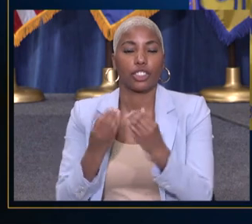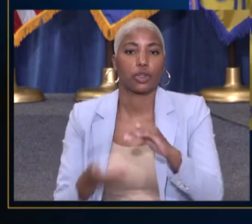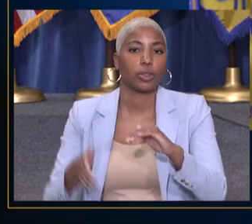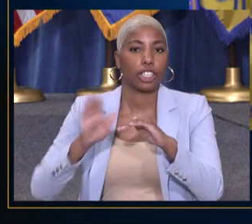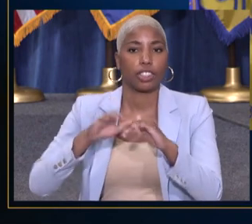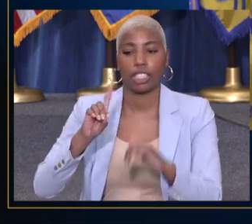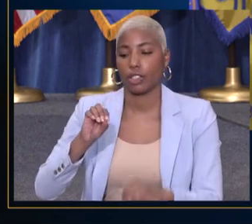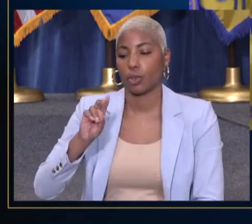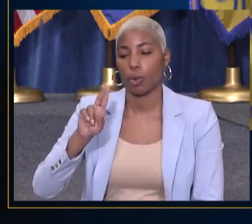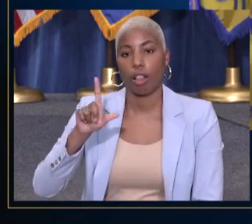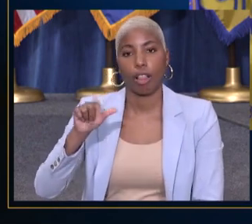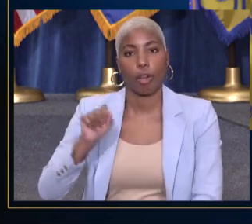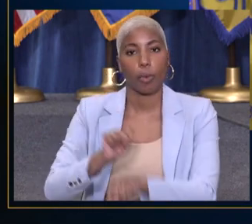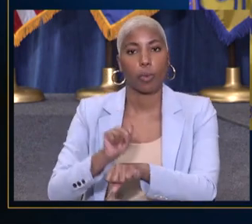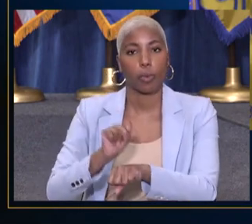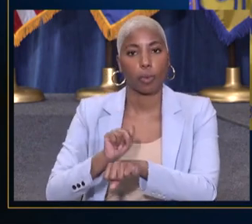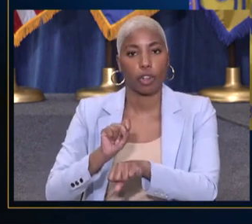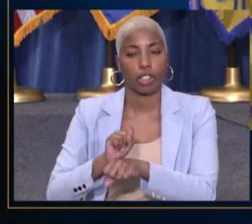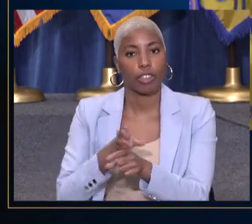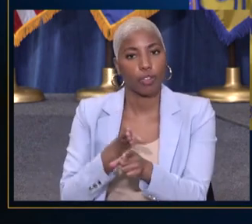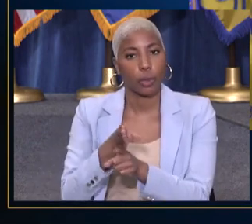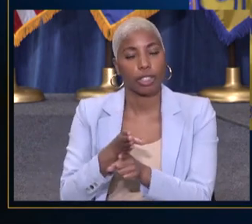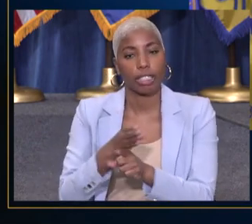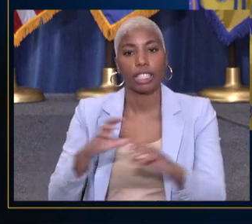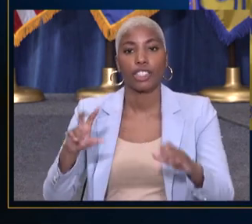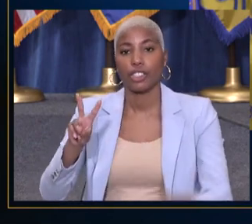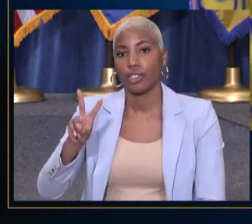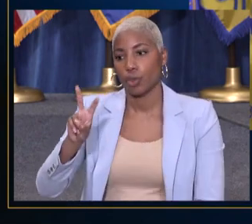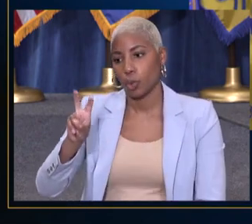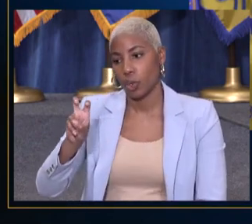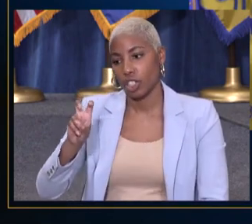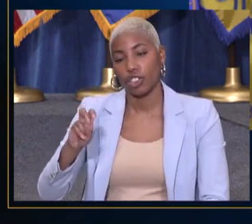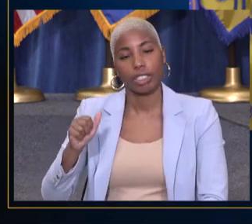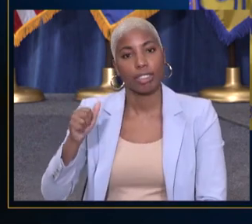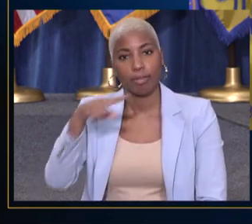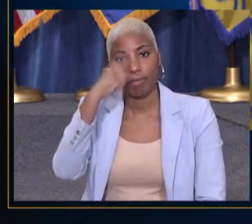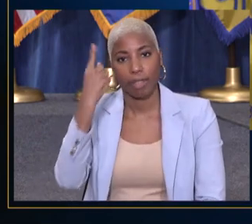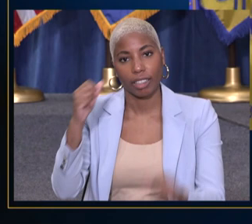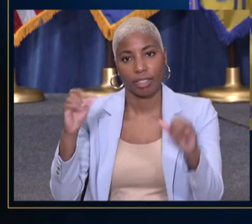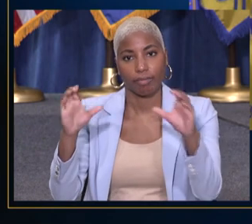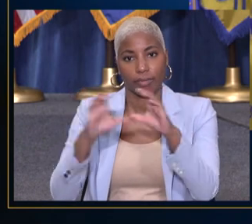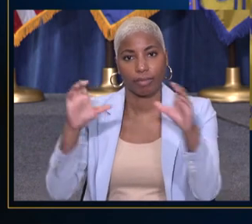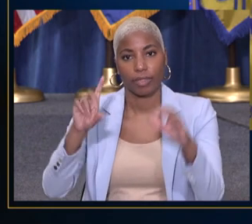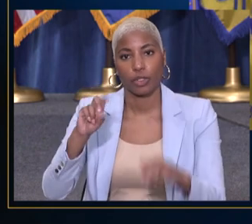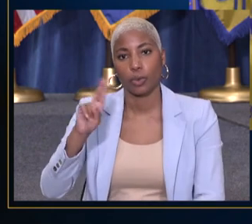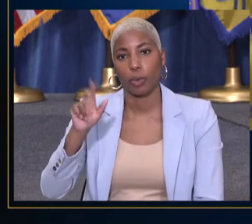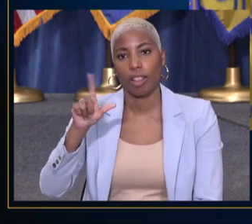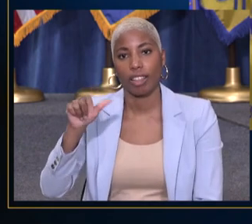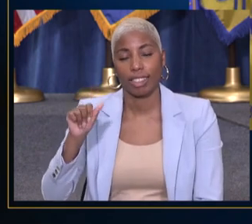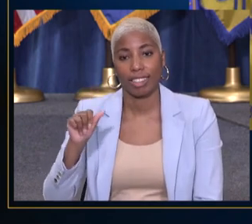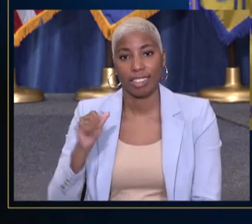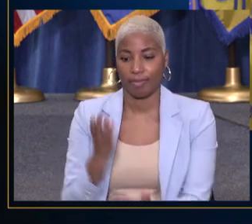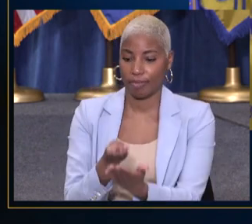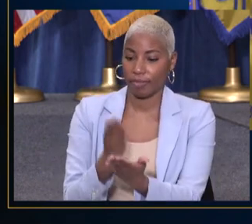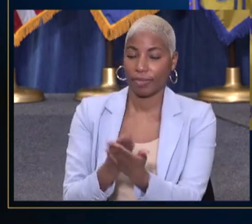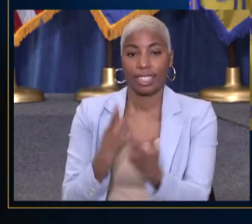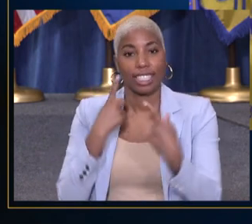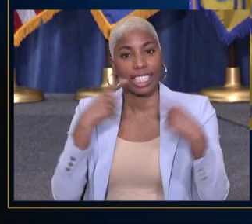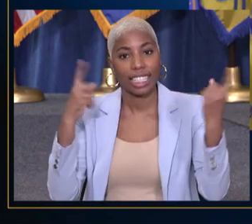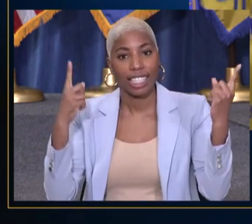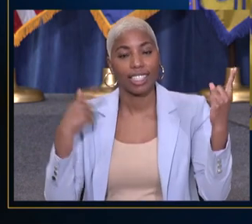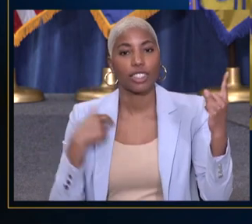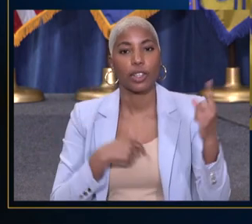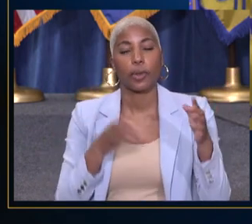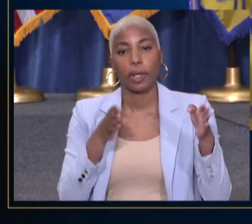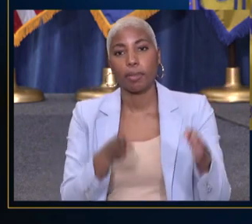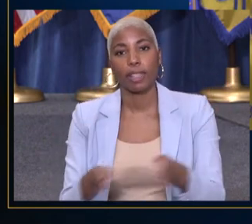by certifying almost 200 African-American doulas. That's success. And we plan to do even